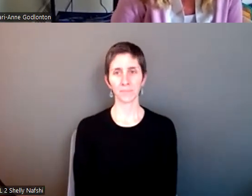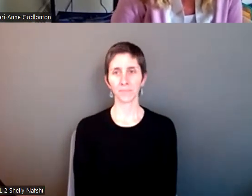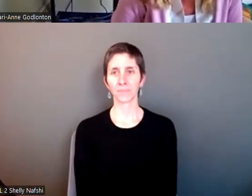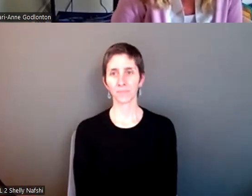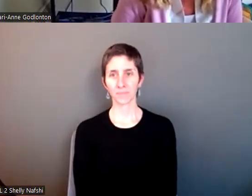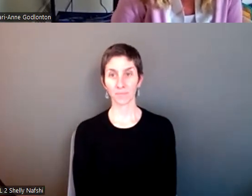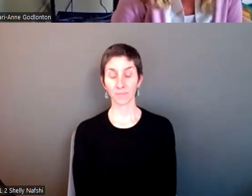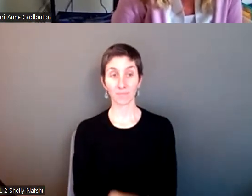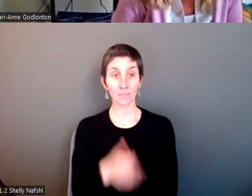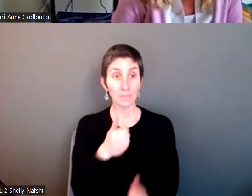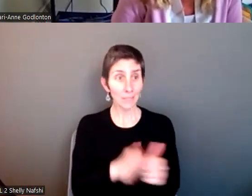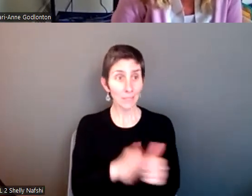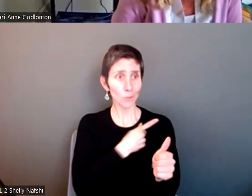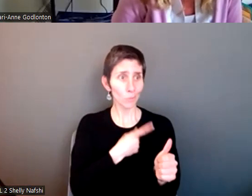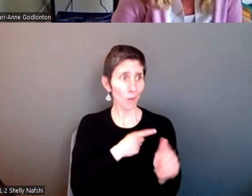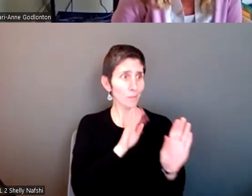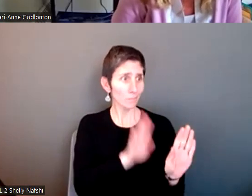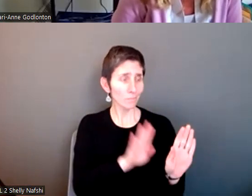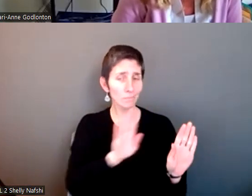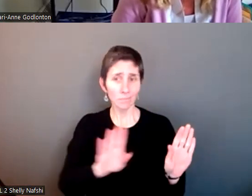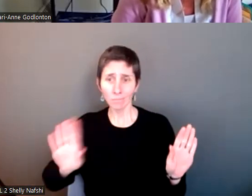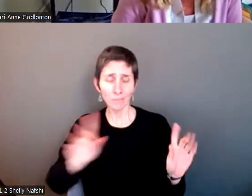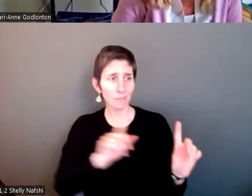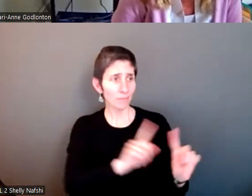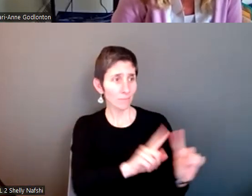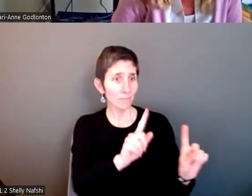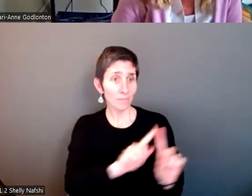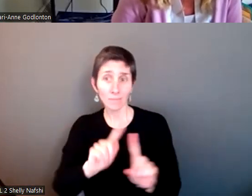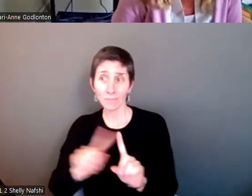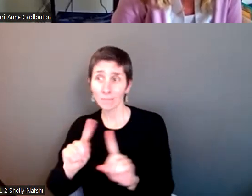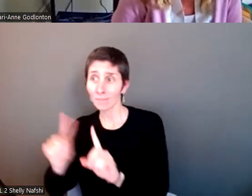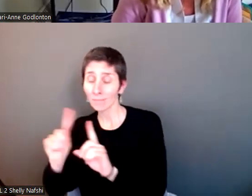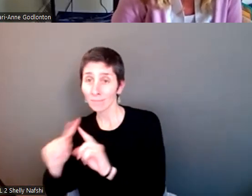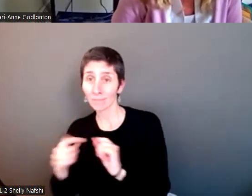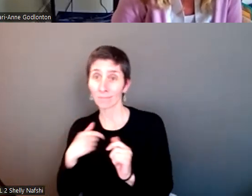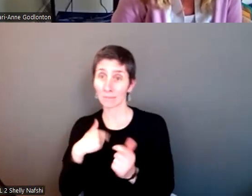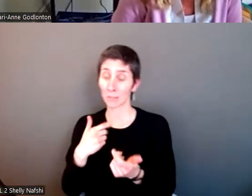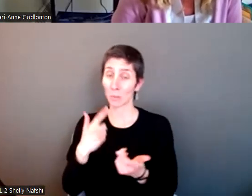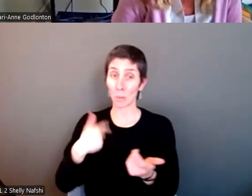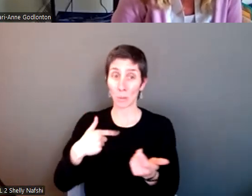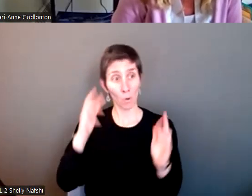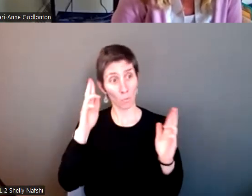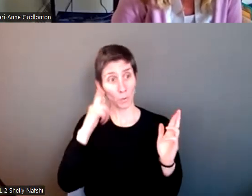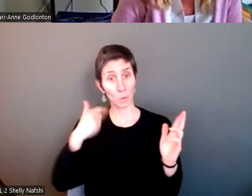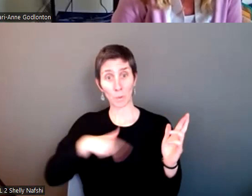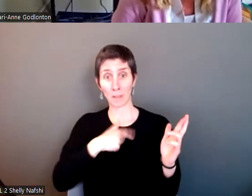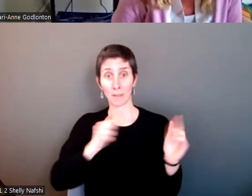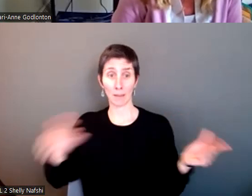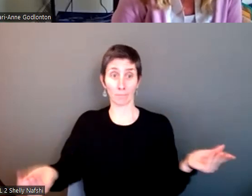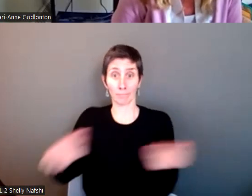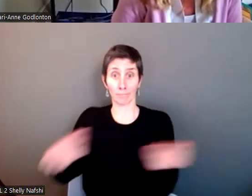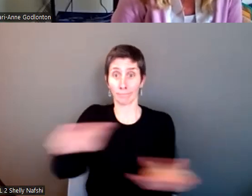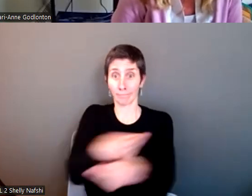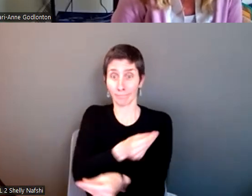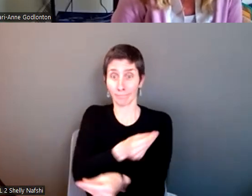happens differently in different provinces. And so hoping that some provinces can build on the work of other provinces that are ahead,